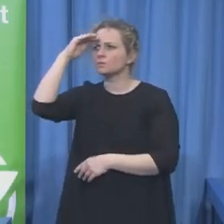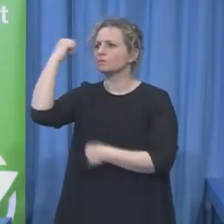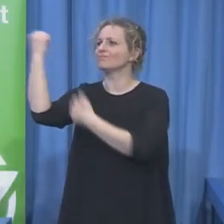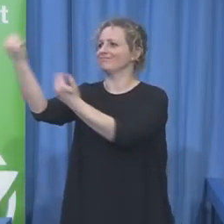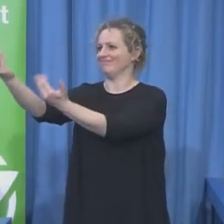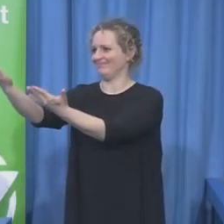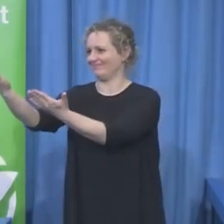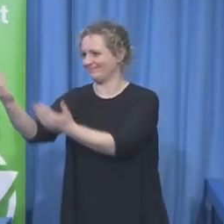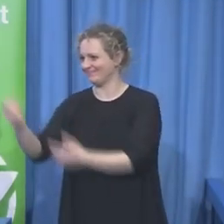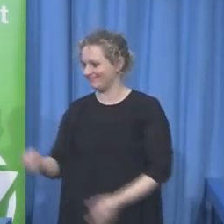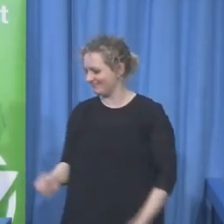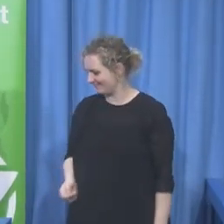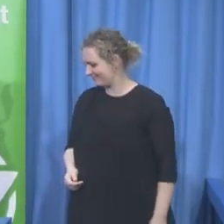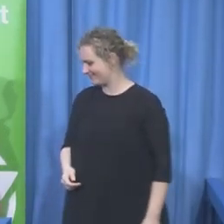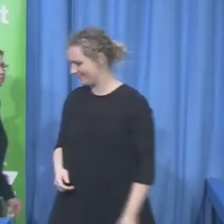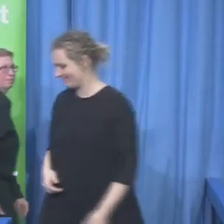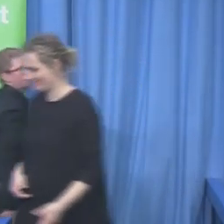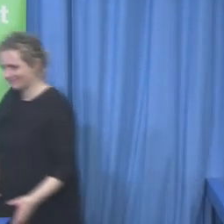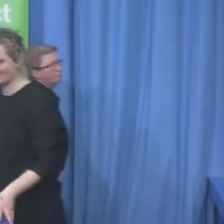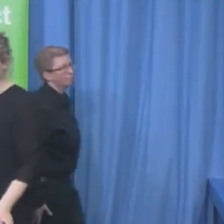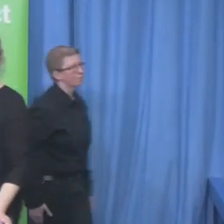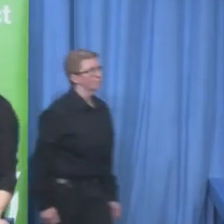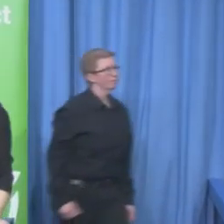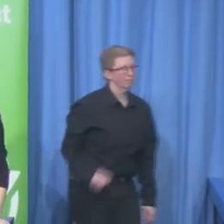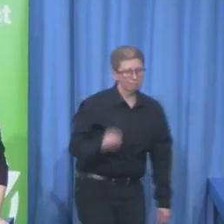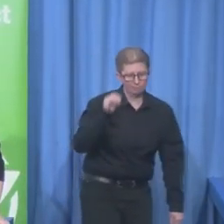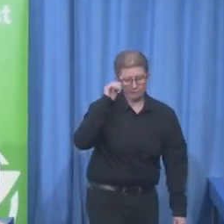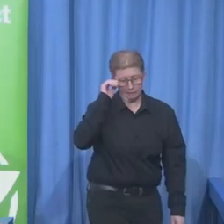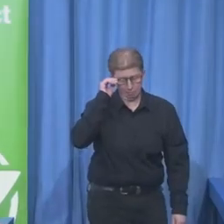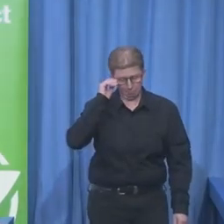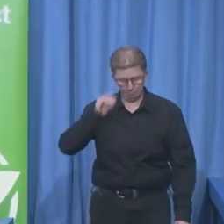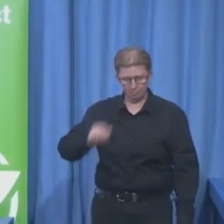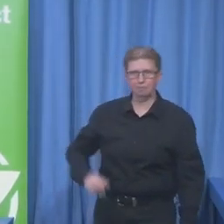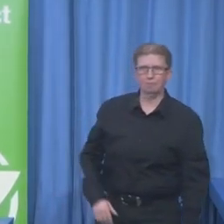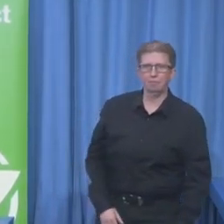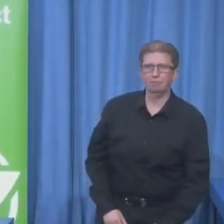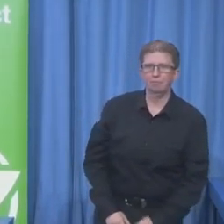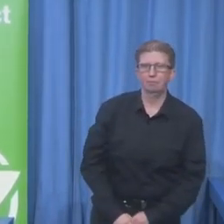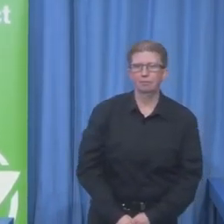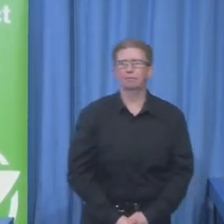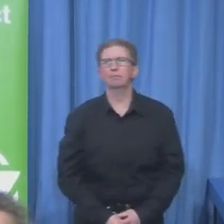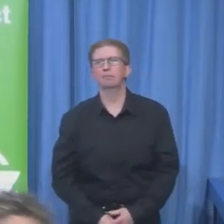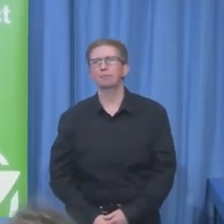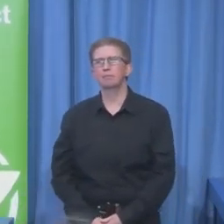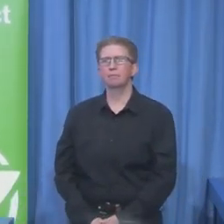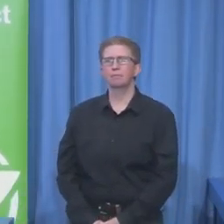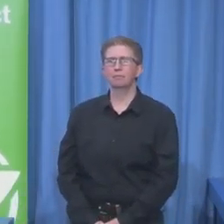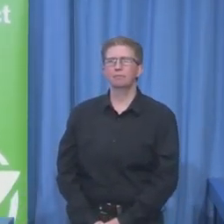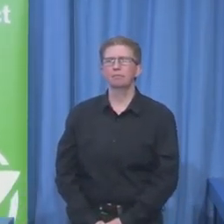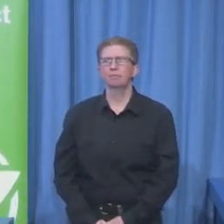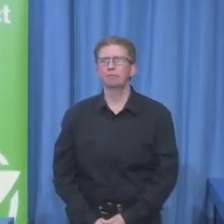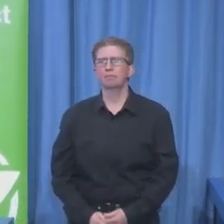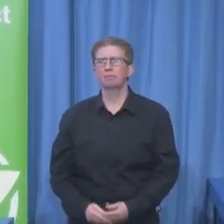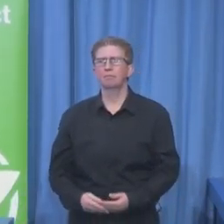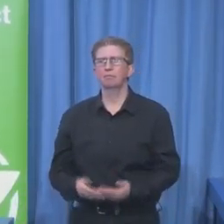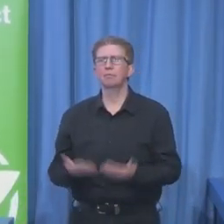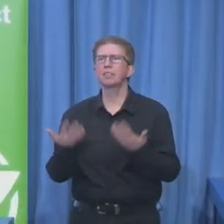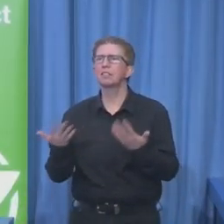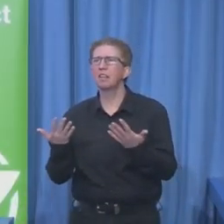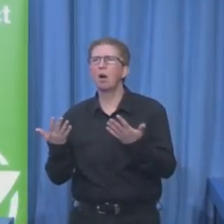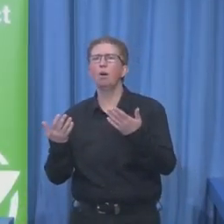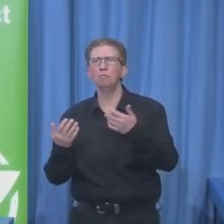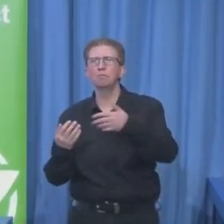Over there, there, two, three. I think we should start with four. So the man there